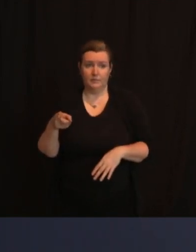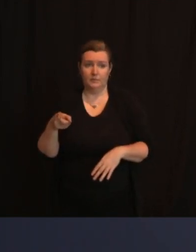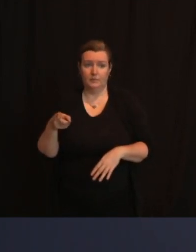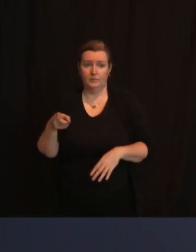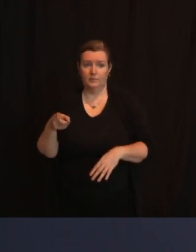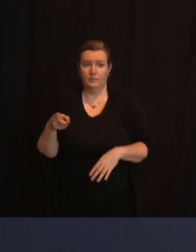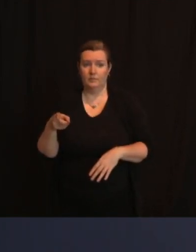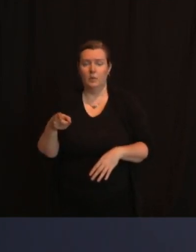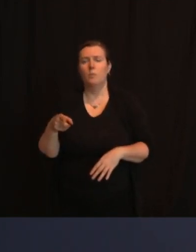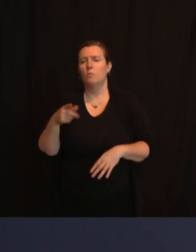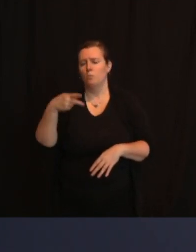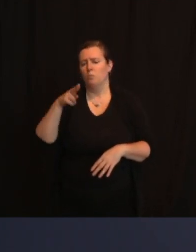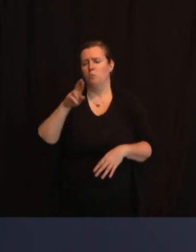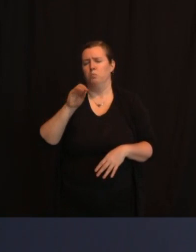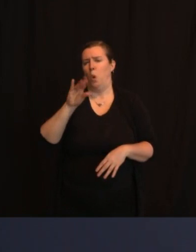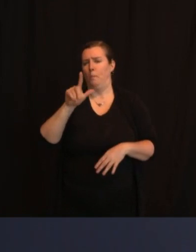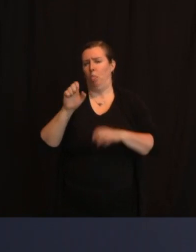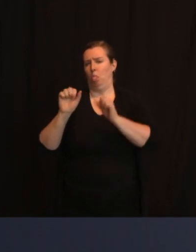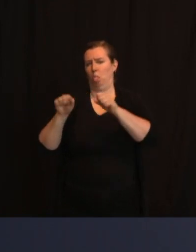and you died, you're a confirmed case,